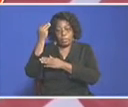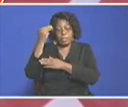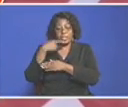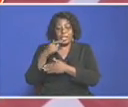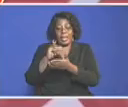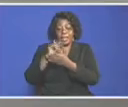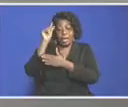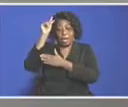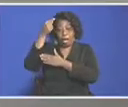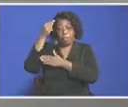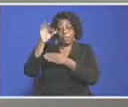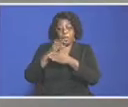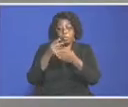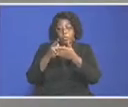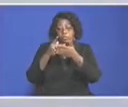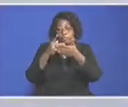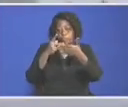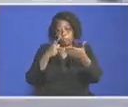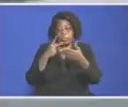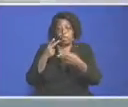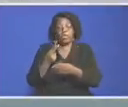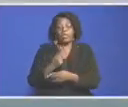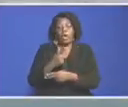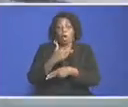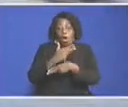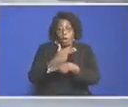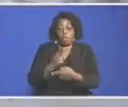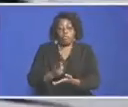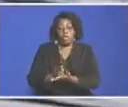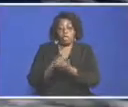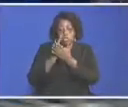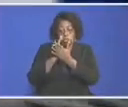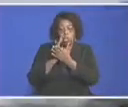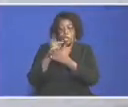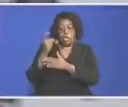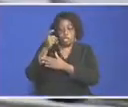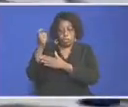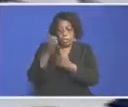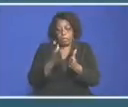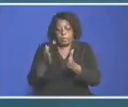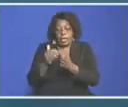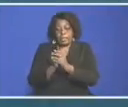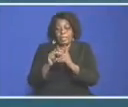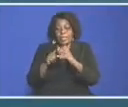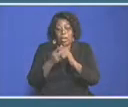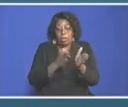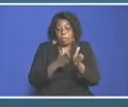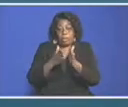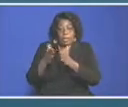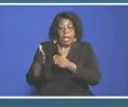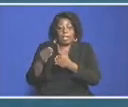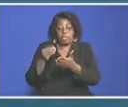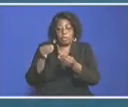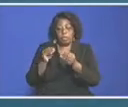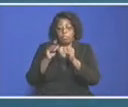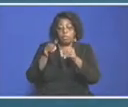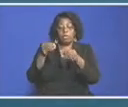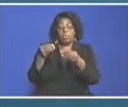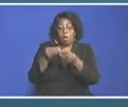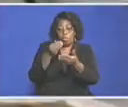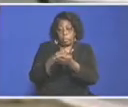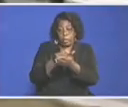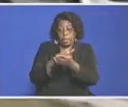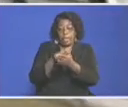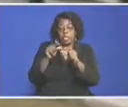government's foundation of post-hurricane restoration and recovery is the winning formula. He started with a plan to pump more funds into Grand Bahama's